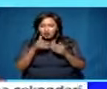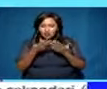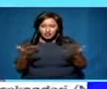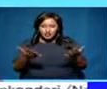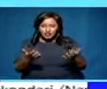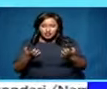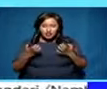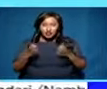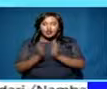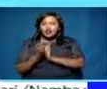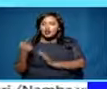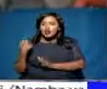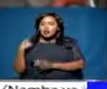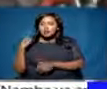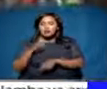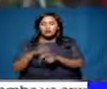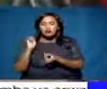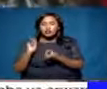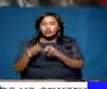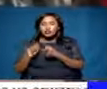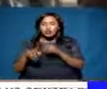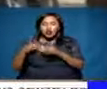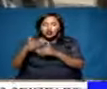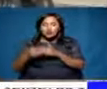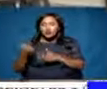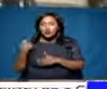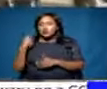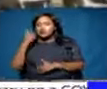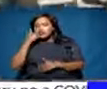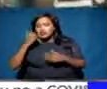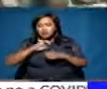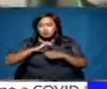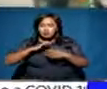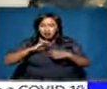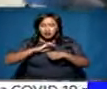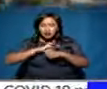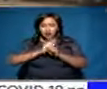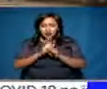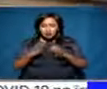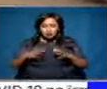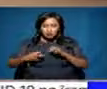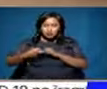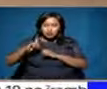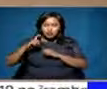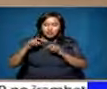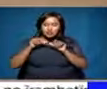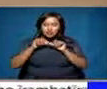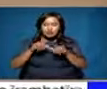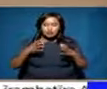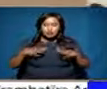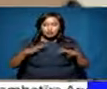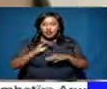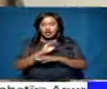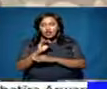strength and force and numbers in terms of testing. Unathegia wana abaya arwaru kuonekana ikiabatira na ikiro kine ni mwigi ukoreto kenyiri ya thirikari higure